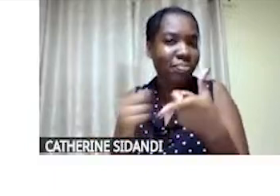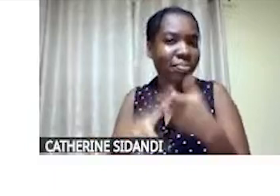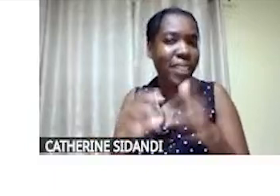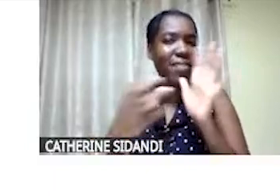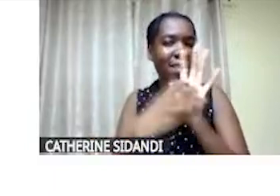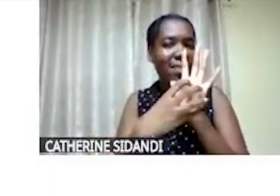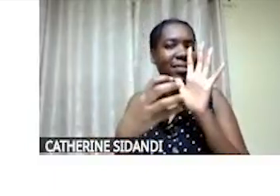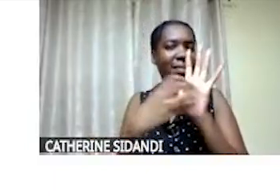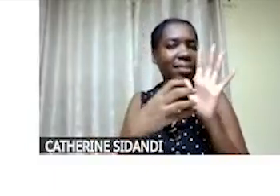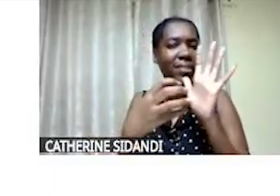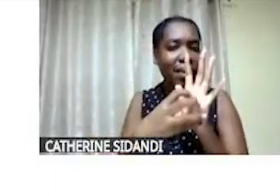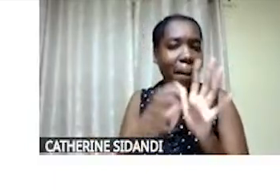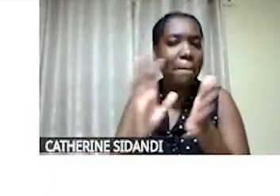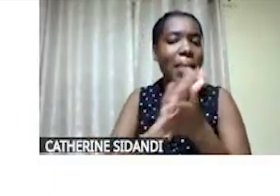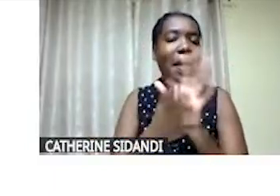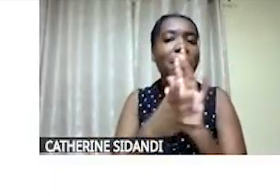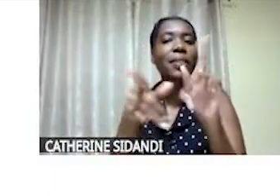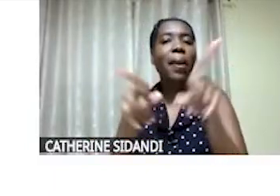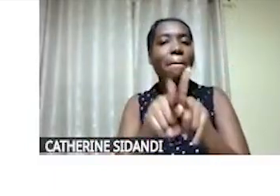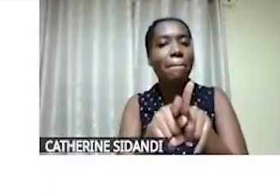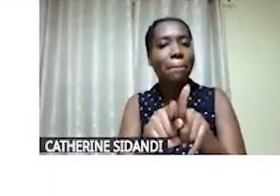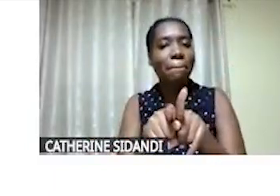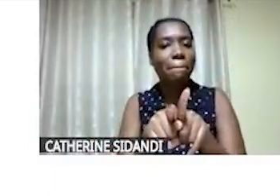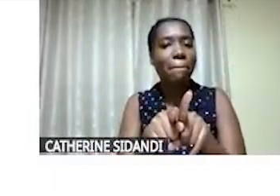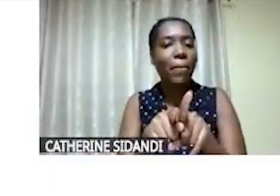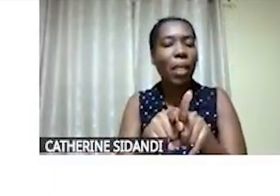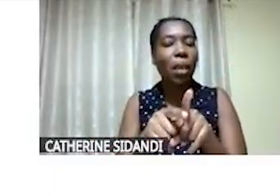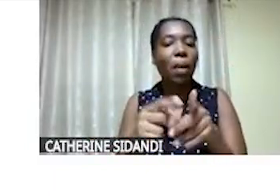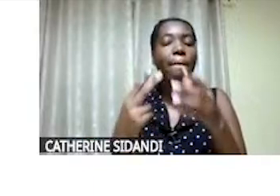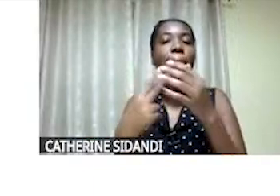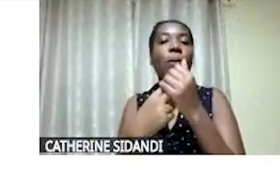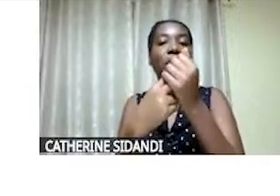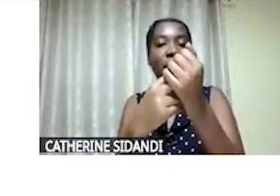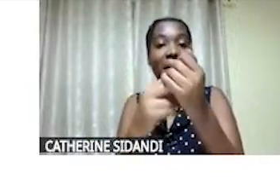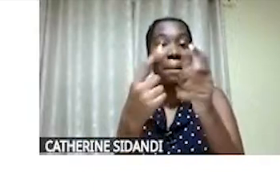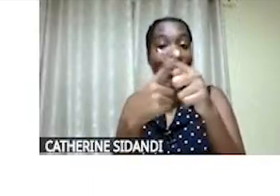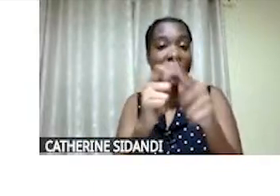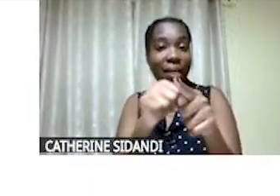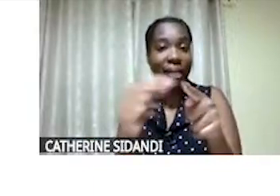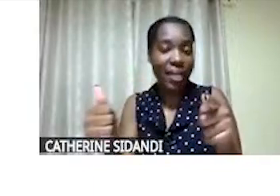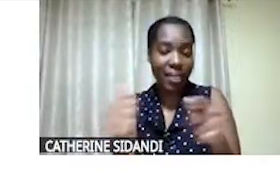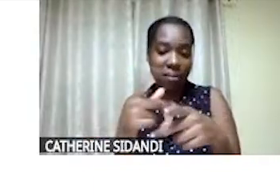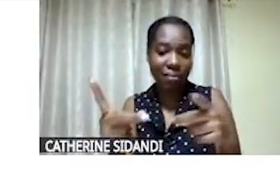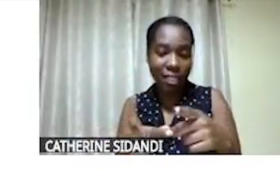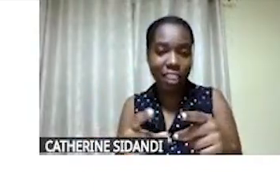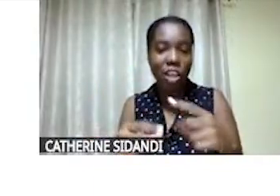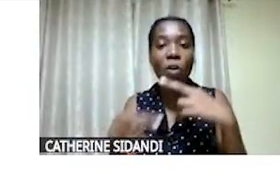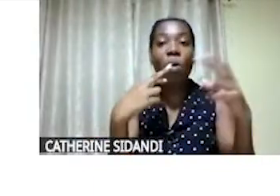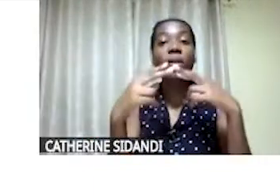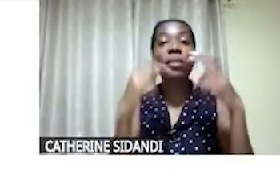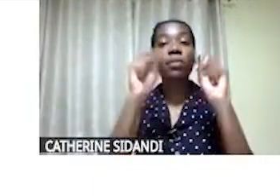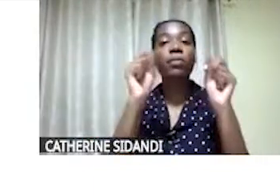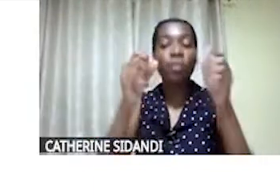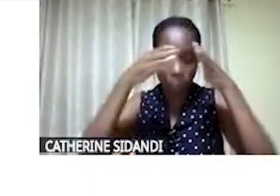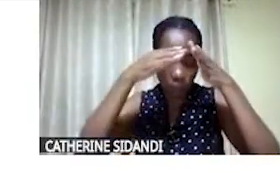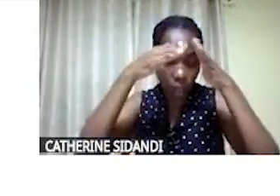towards bonding. Yeah. But on the other hand, a restaurant that is focusing on organic meals, perhaps